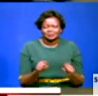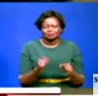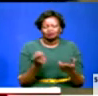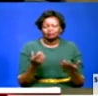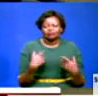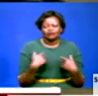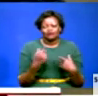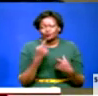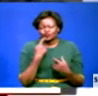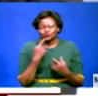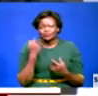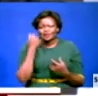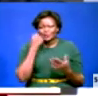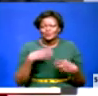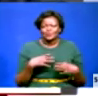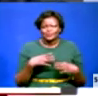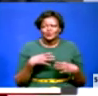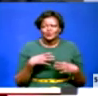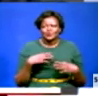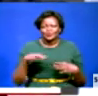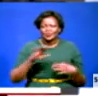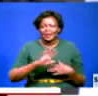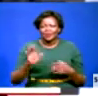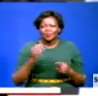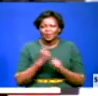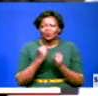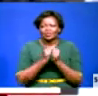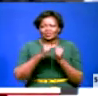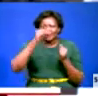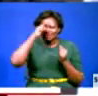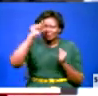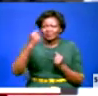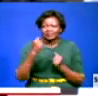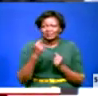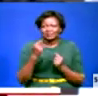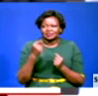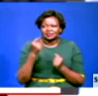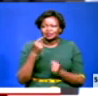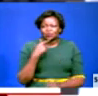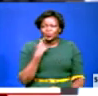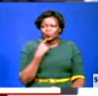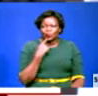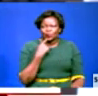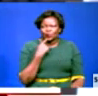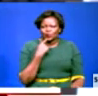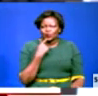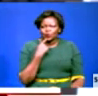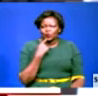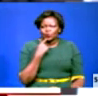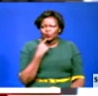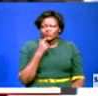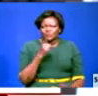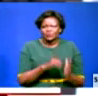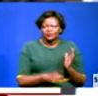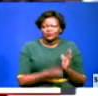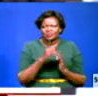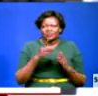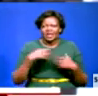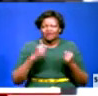within its facilities. We are working with the government of Kenya, which developed the Avia